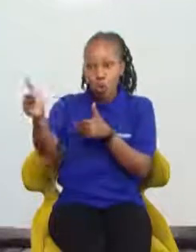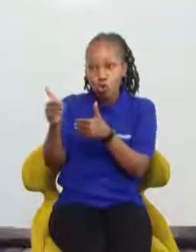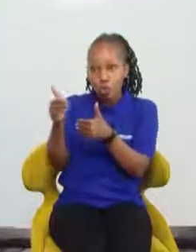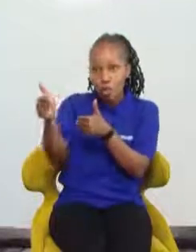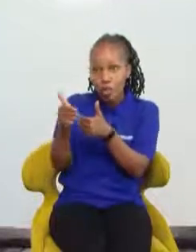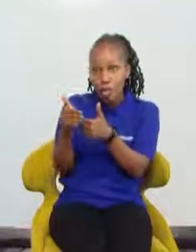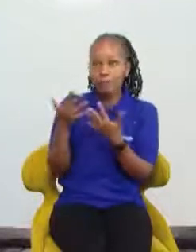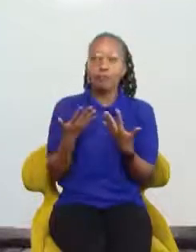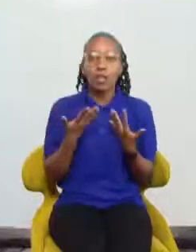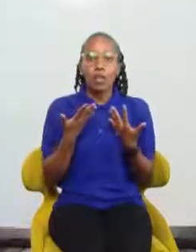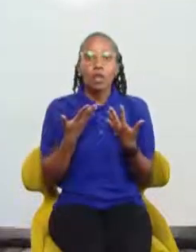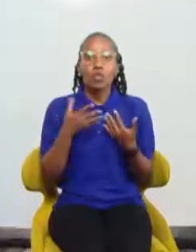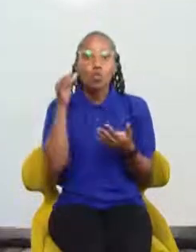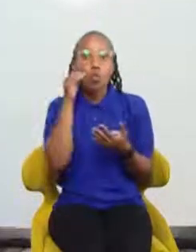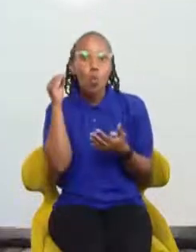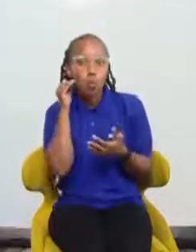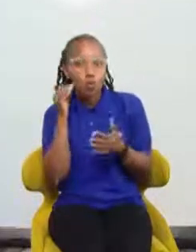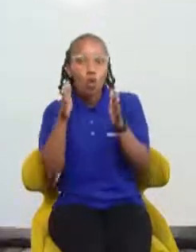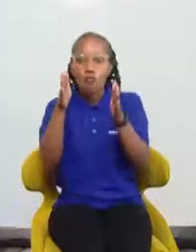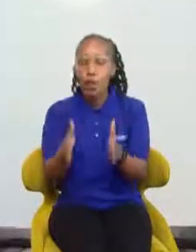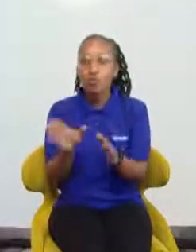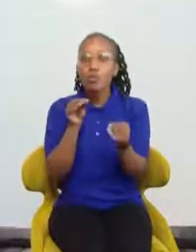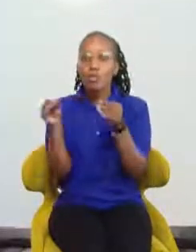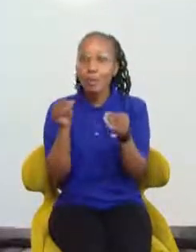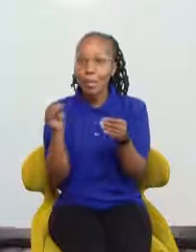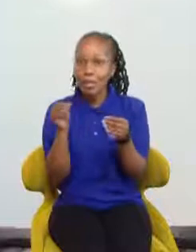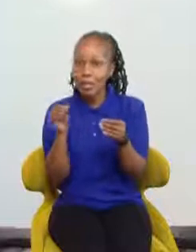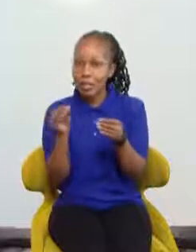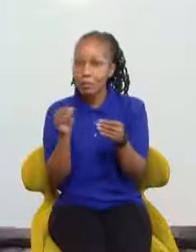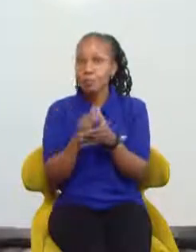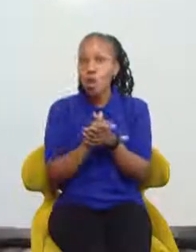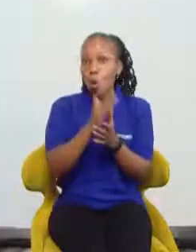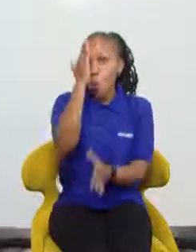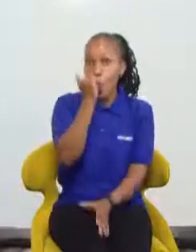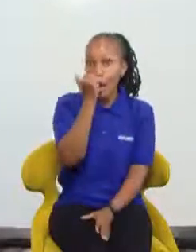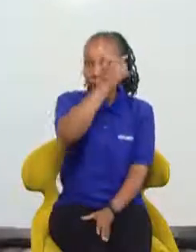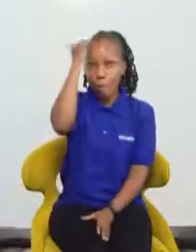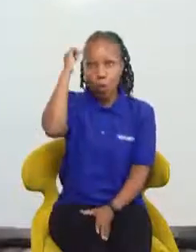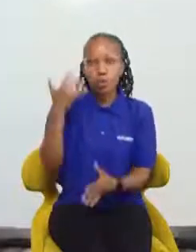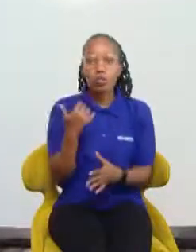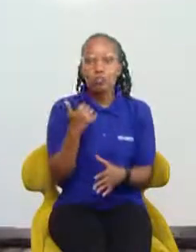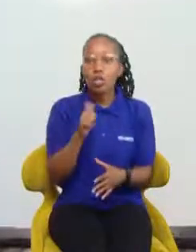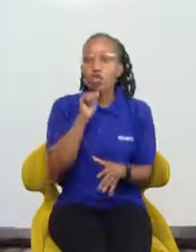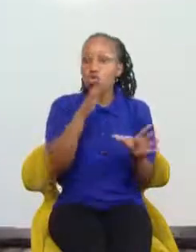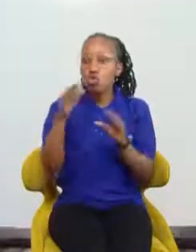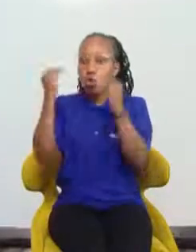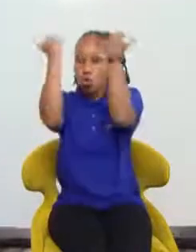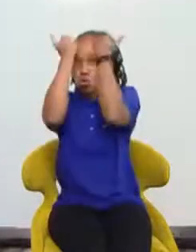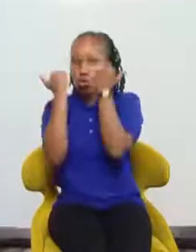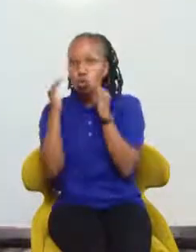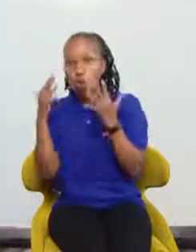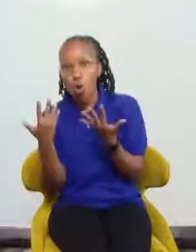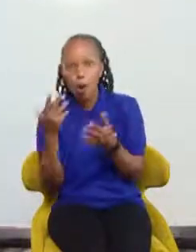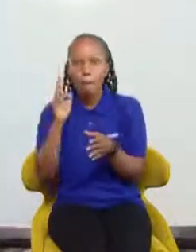the homes of persons with disabilities, because they no longer have to go to court or to the police station